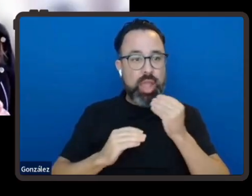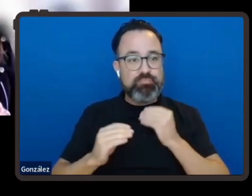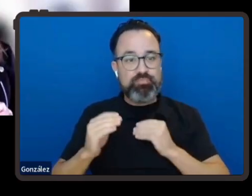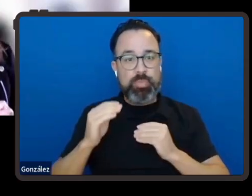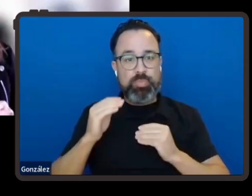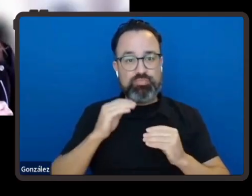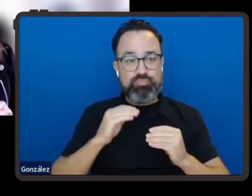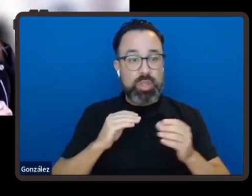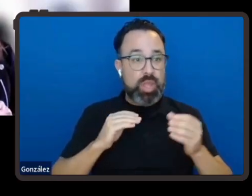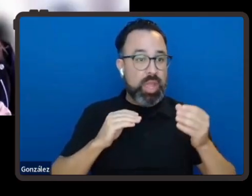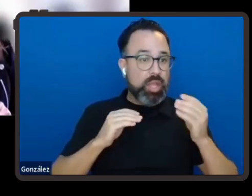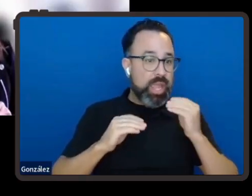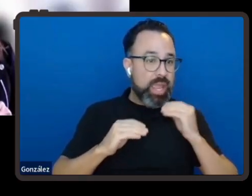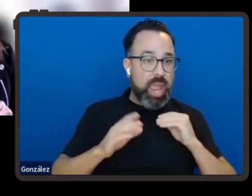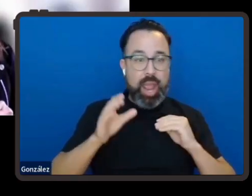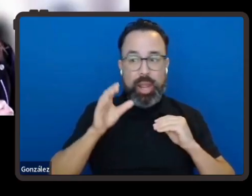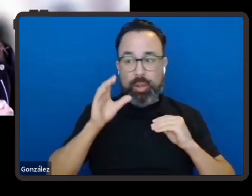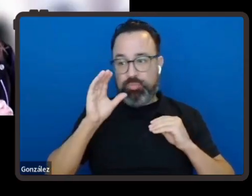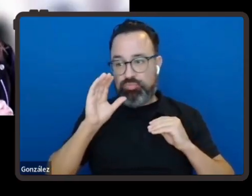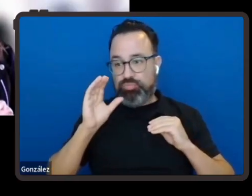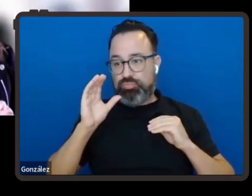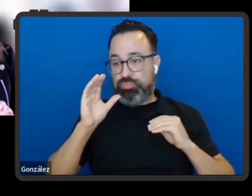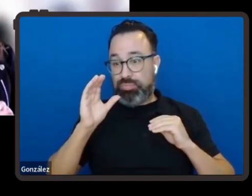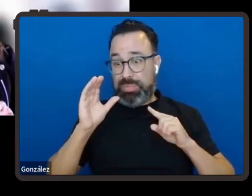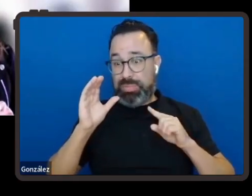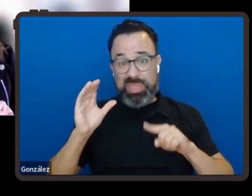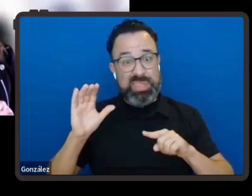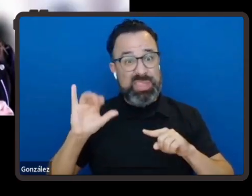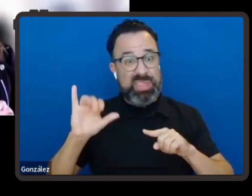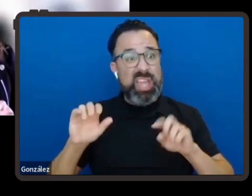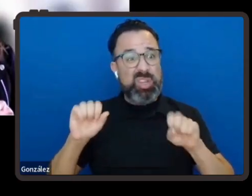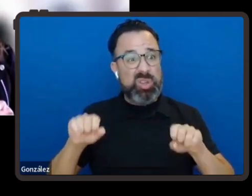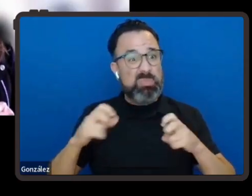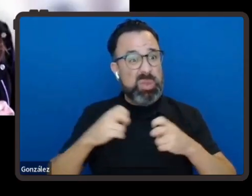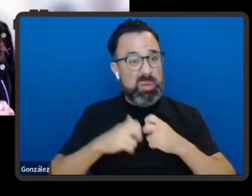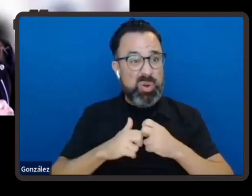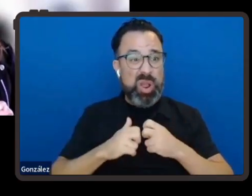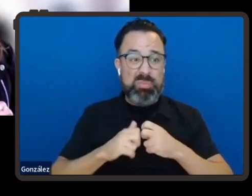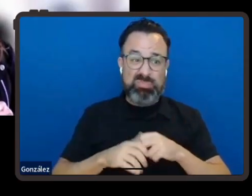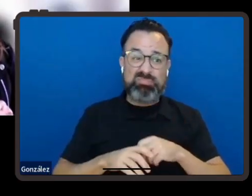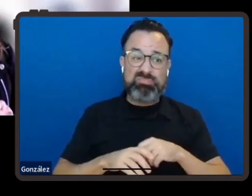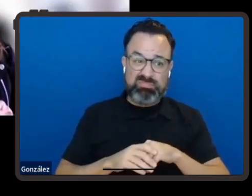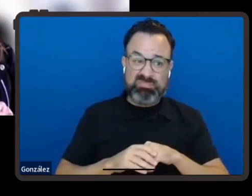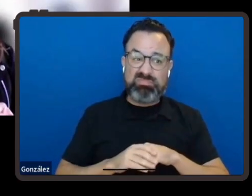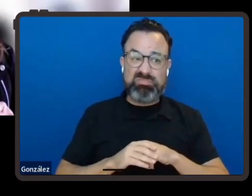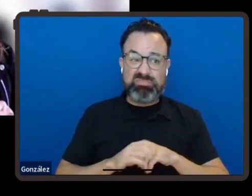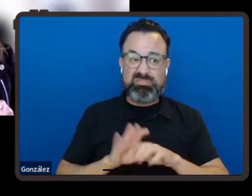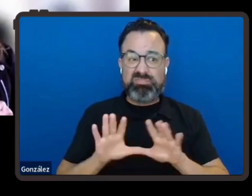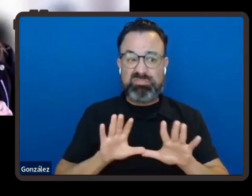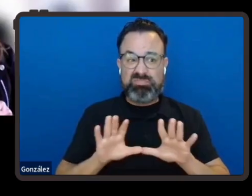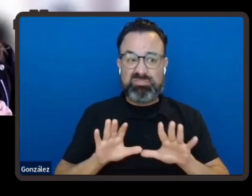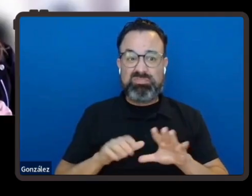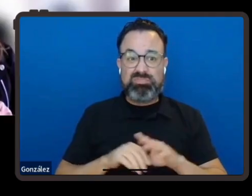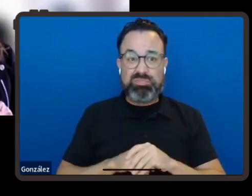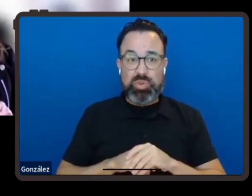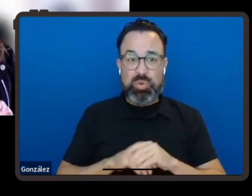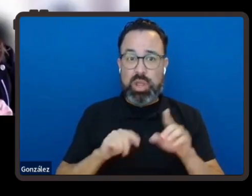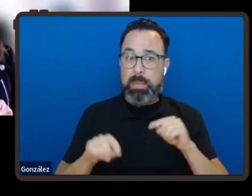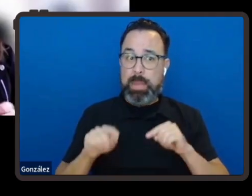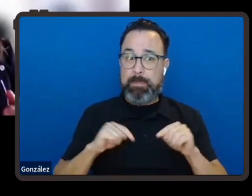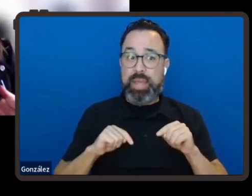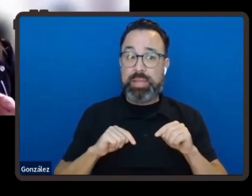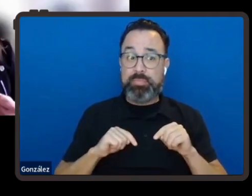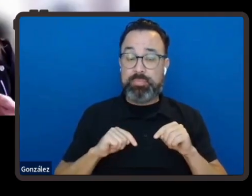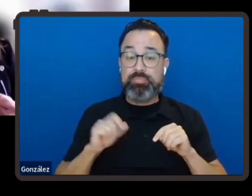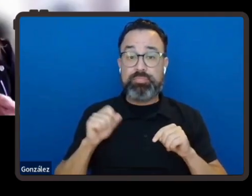and eating the same time could be a problem too. So yeah, this is coming back. Yeah.